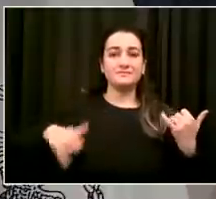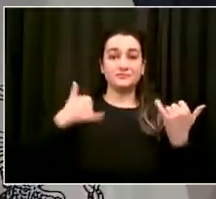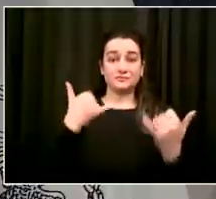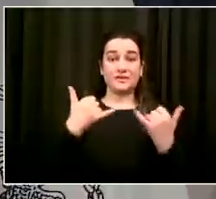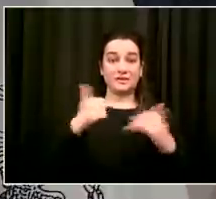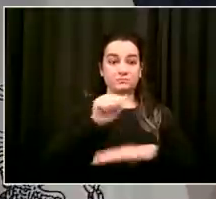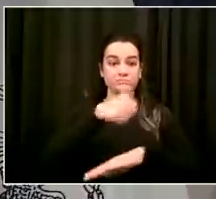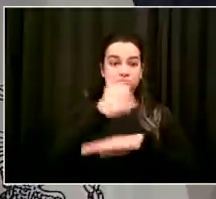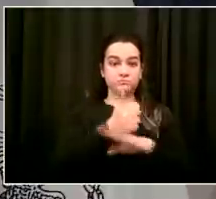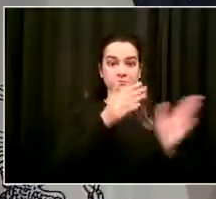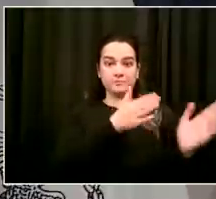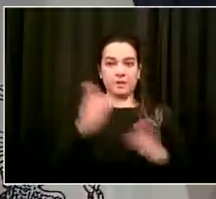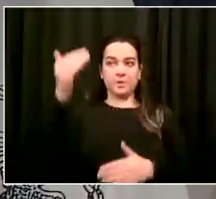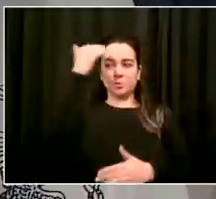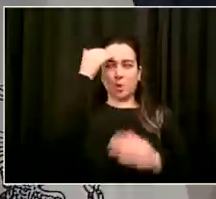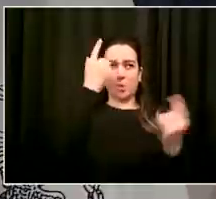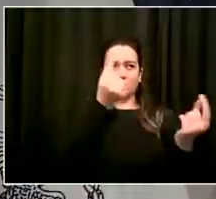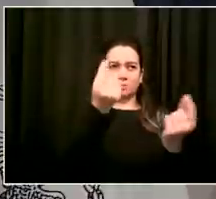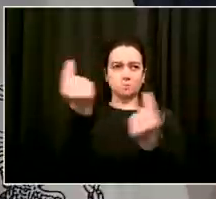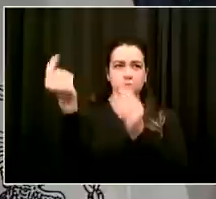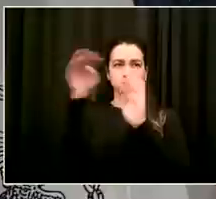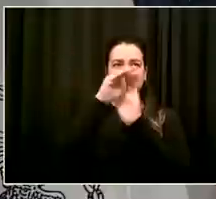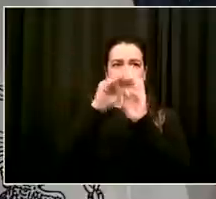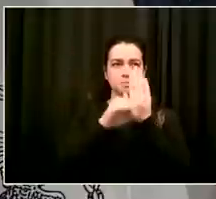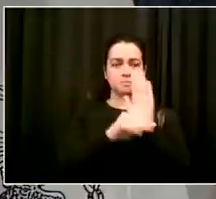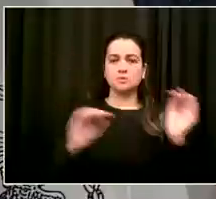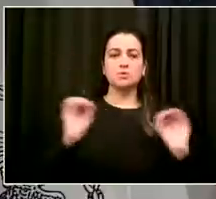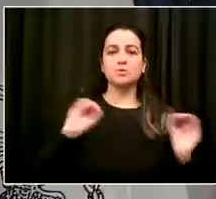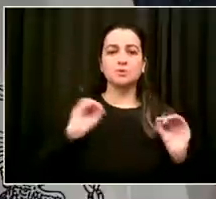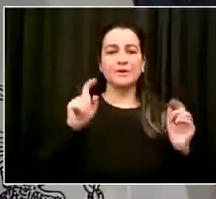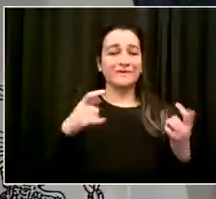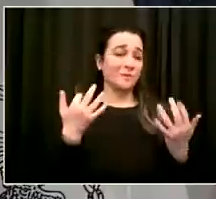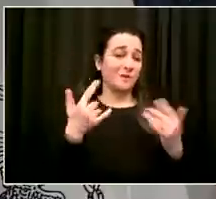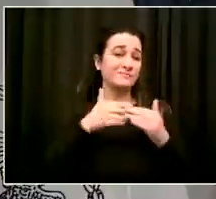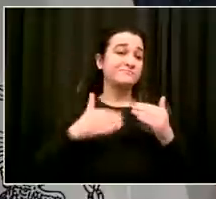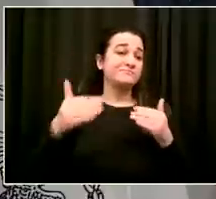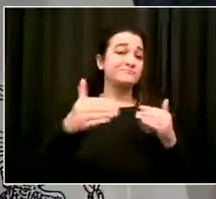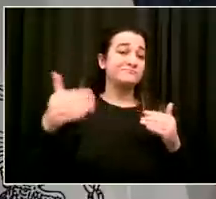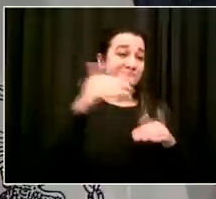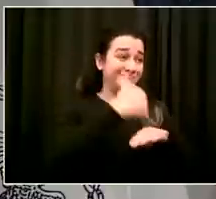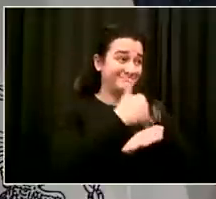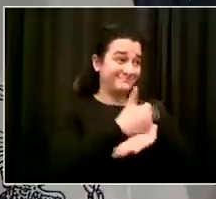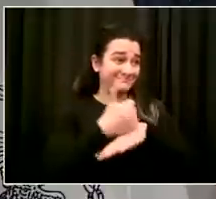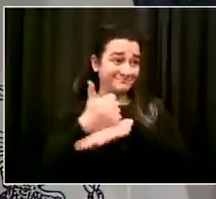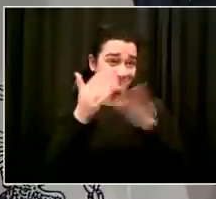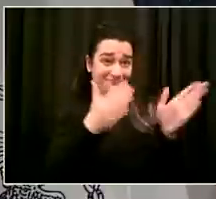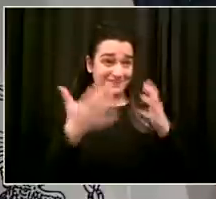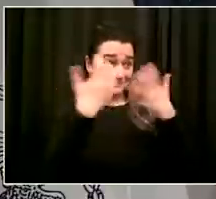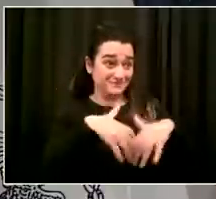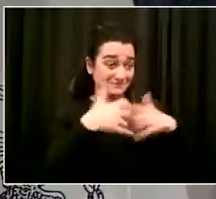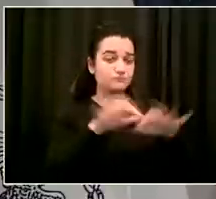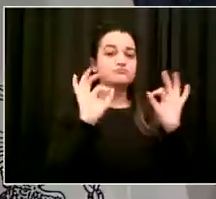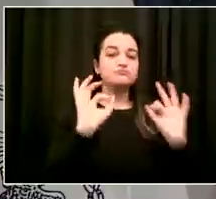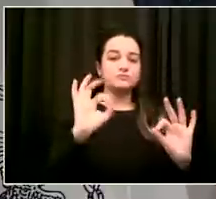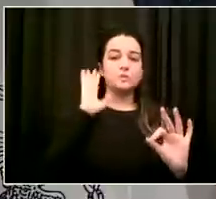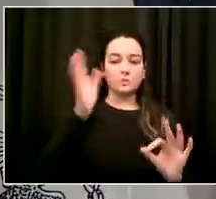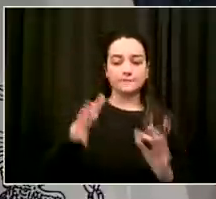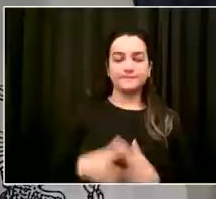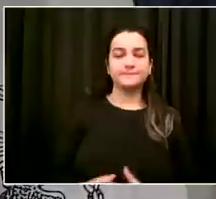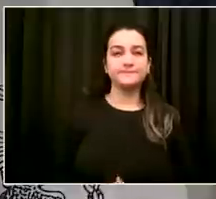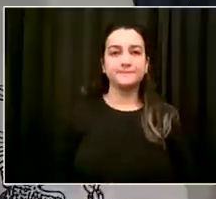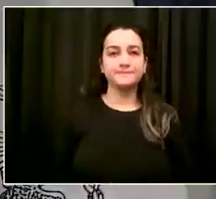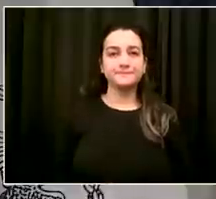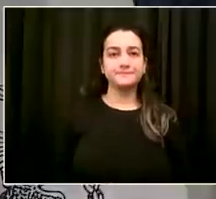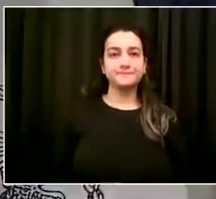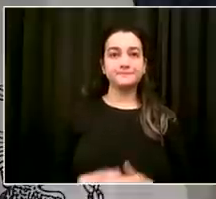people in the most vulnerable category, which is 75 years and older. And as I saw yesterday at Hillcrest High School, plenty of folks in that category